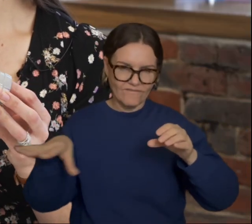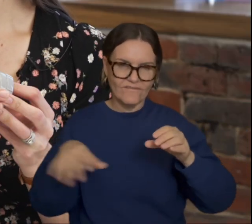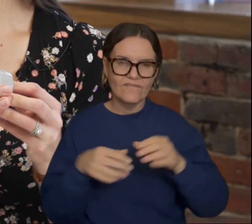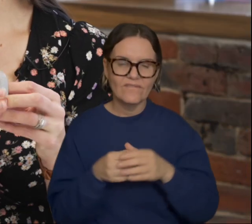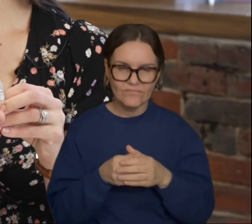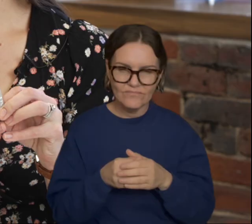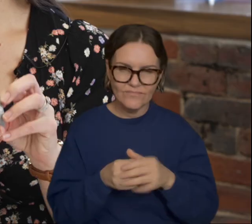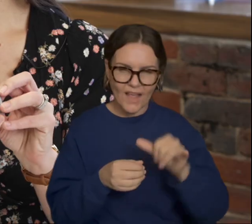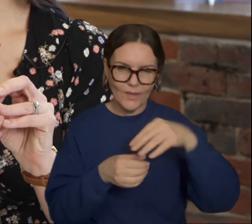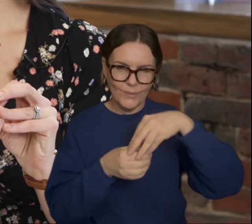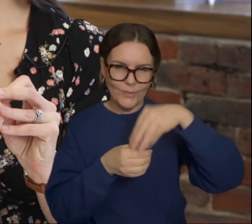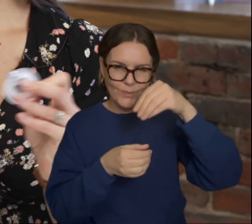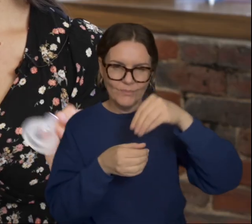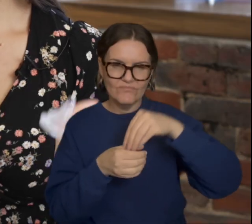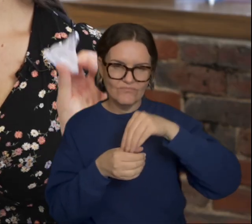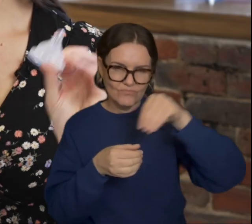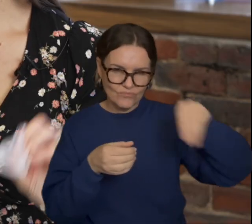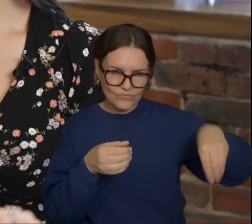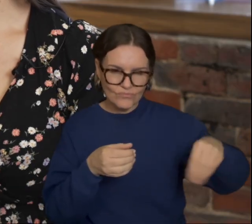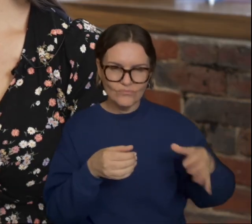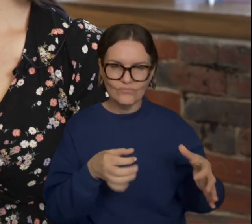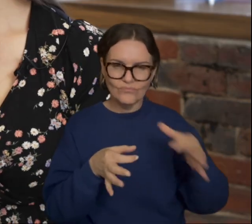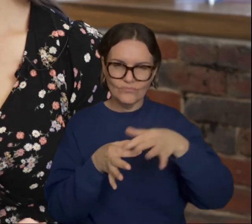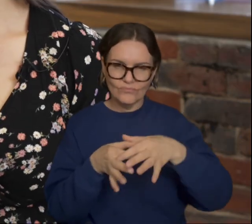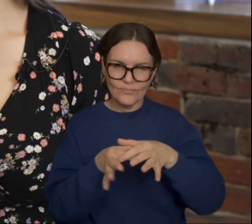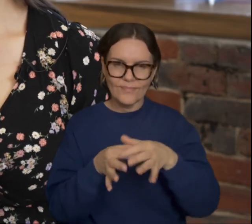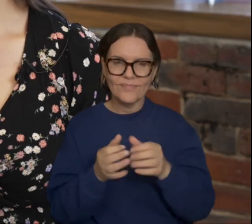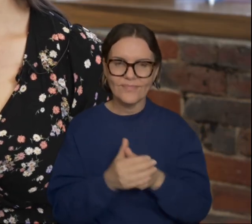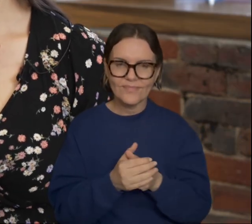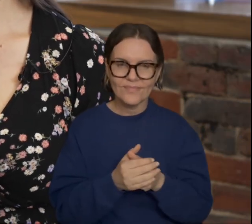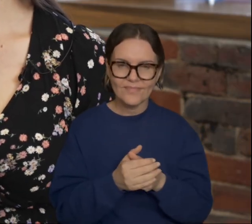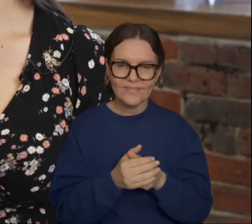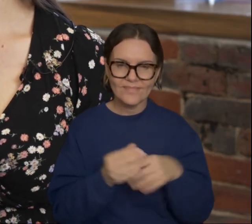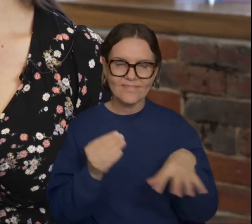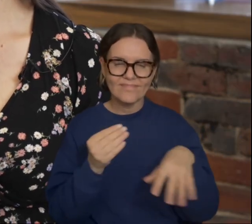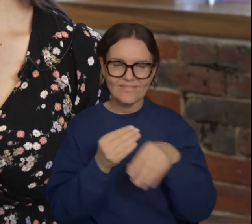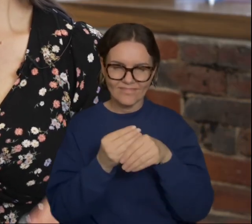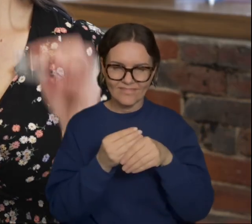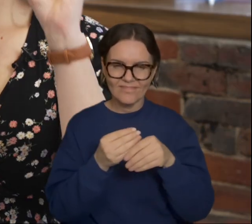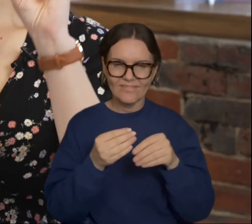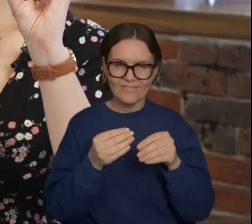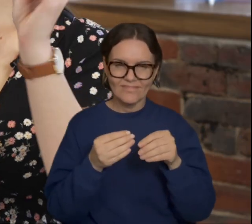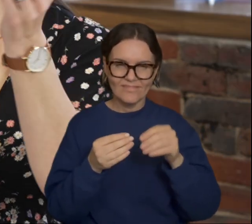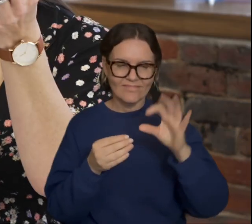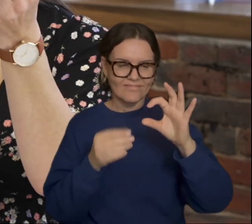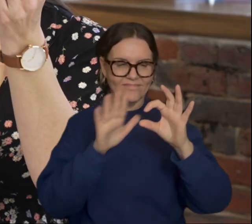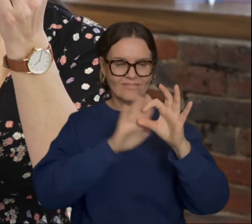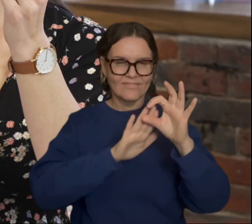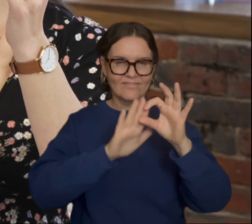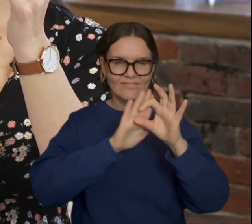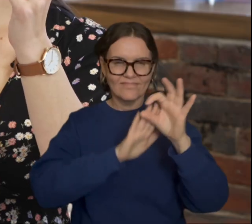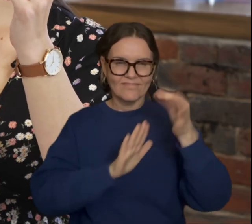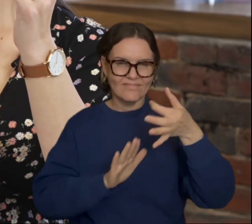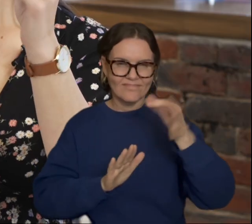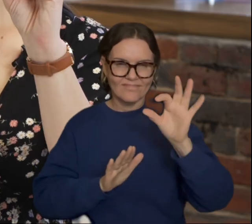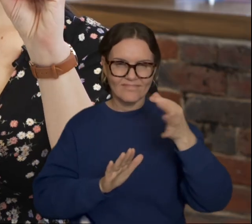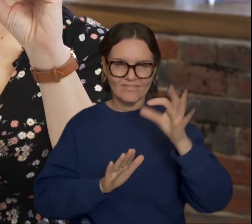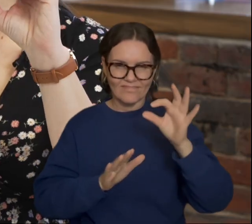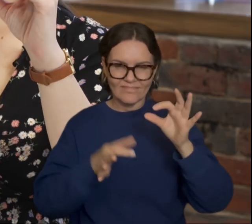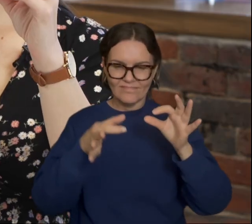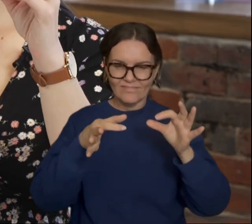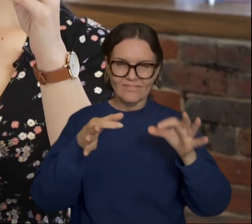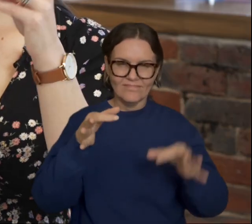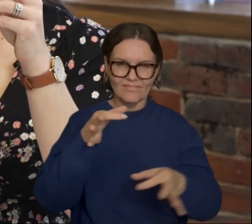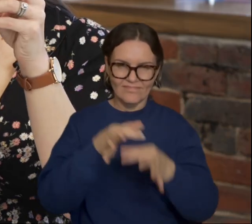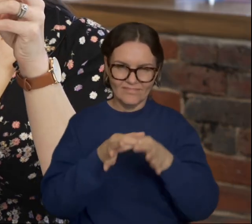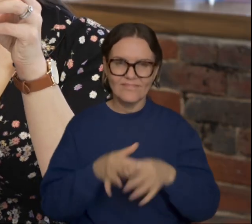push to the side of the nipple, pull that right out, and you'll have this open circle. That's where this piece comes into play. And now it